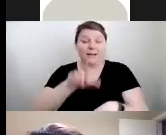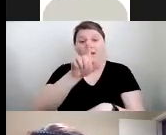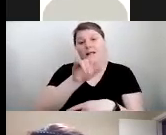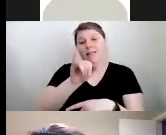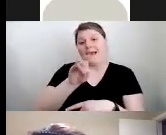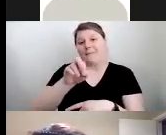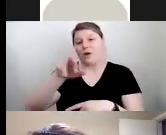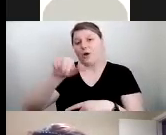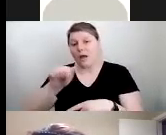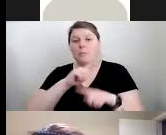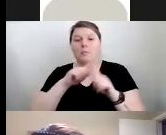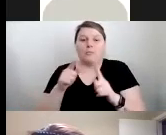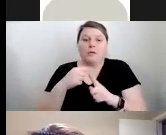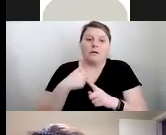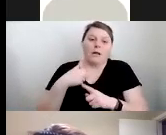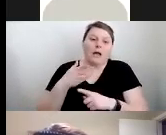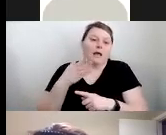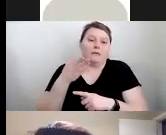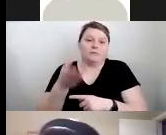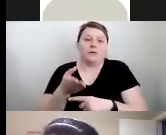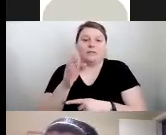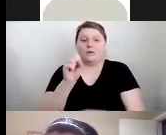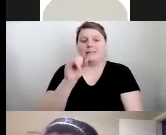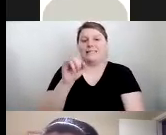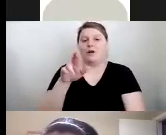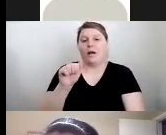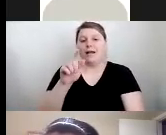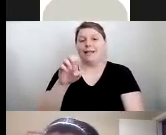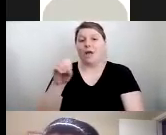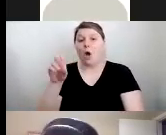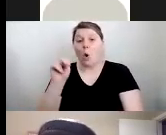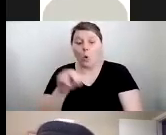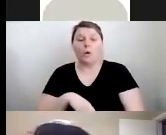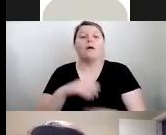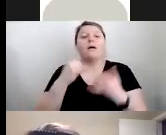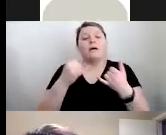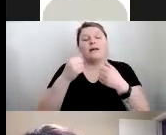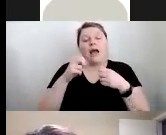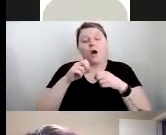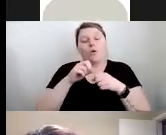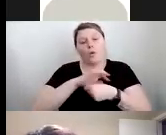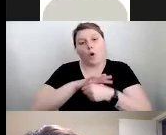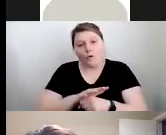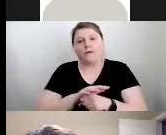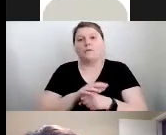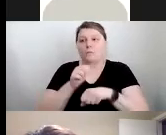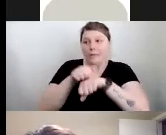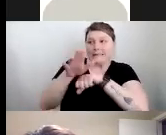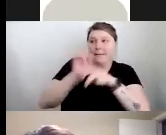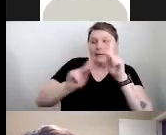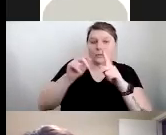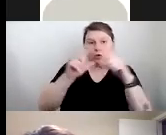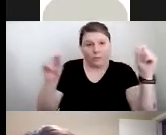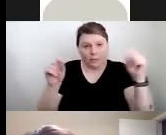service, although I ended up in Sierra Leone. And then obviously now with COVID, we sent people over to Japan. At this